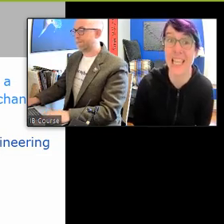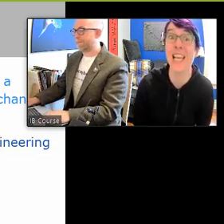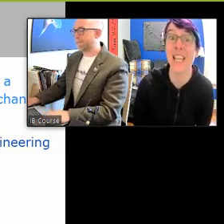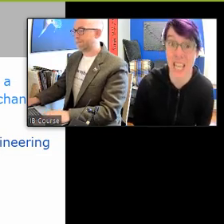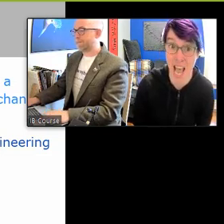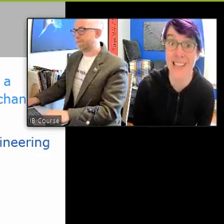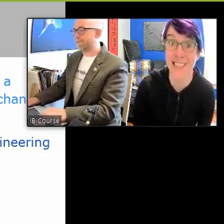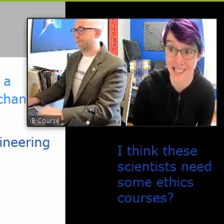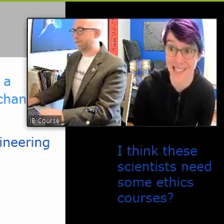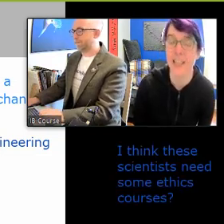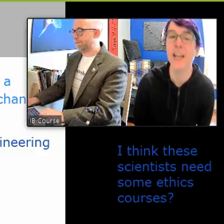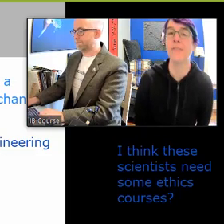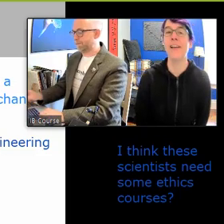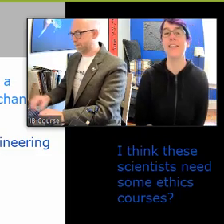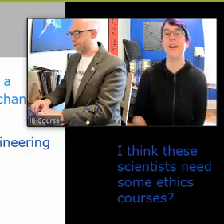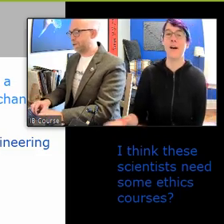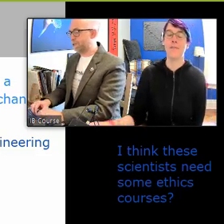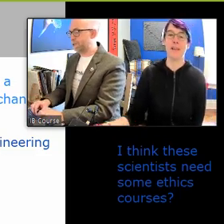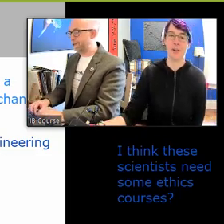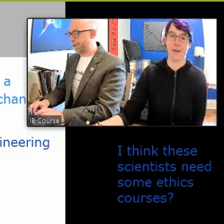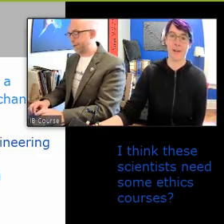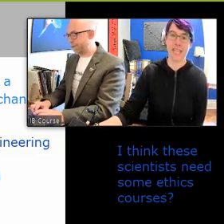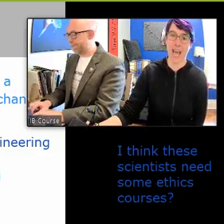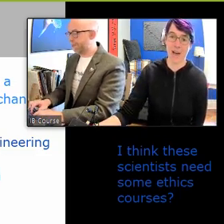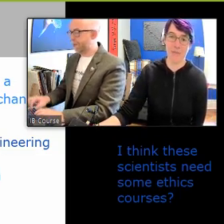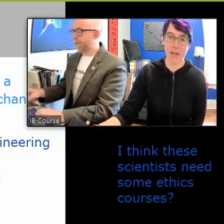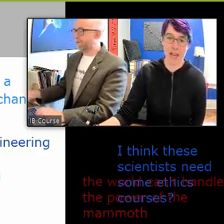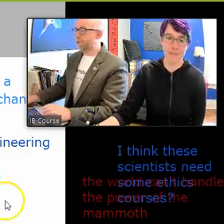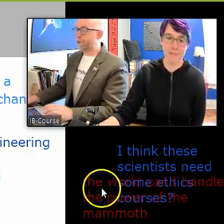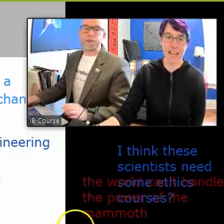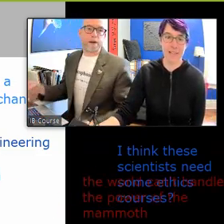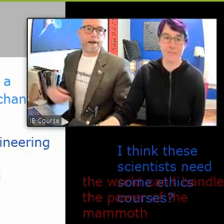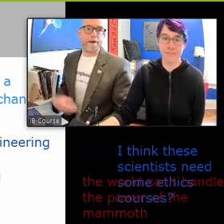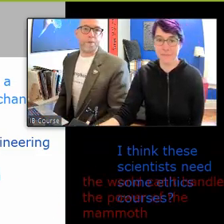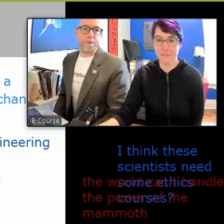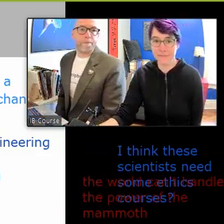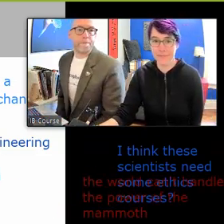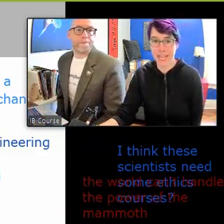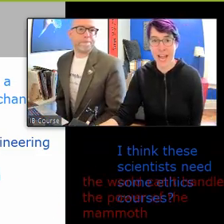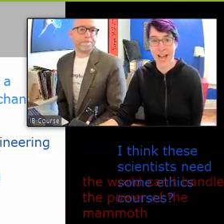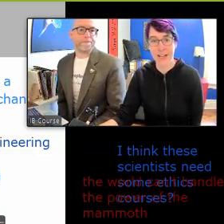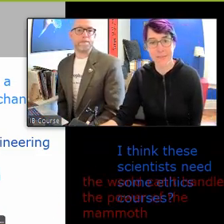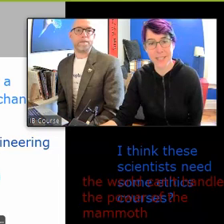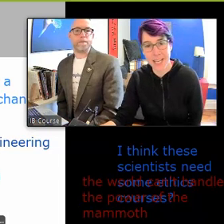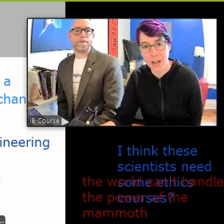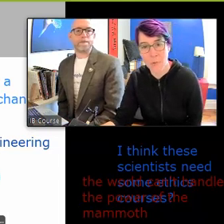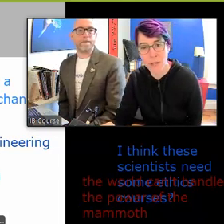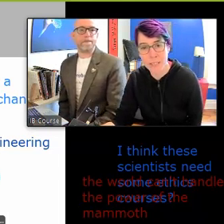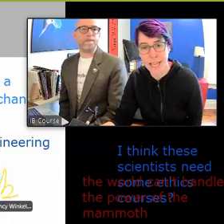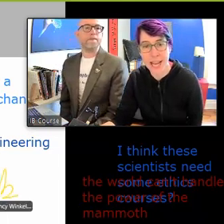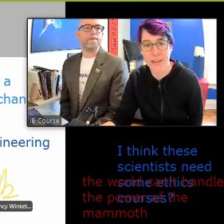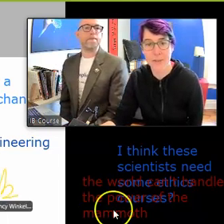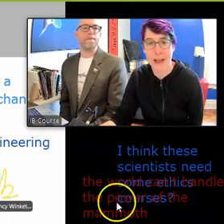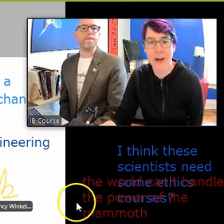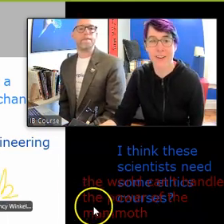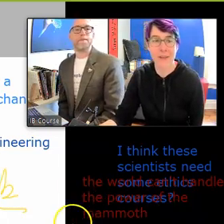things? Yes. Right? Well, CRISPR can do anything. Yeah. Okay. Just don't hire Newman. Yeah. Yeah, yeah. A world